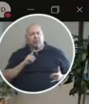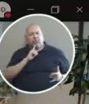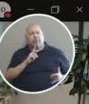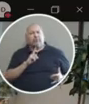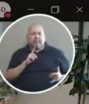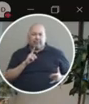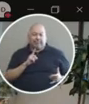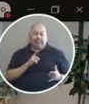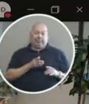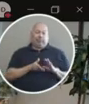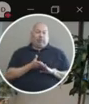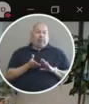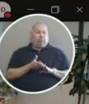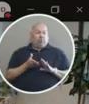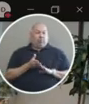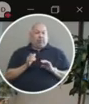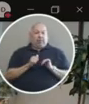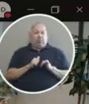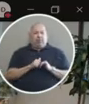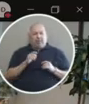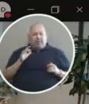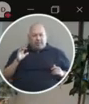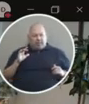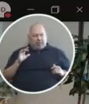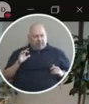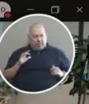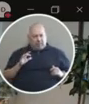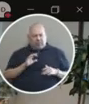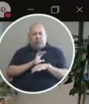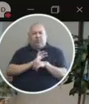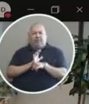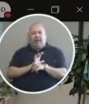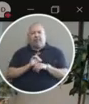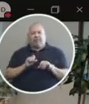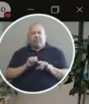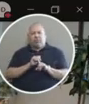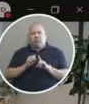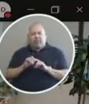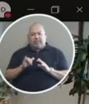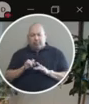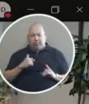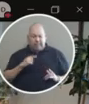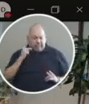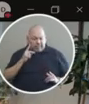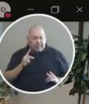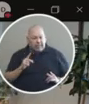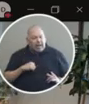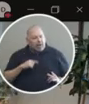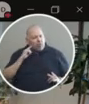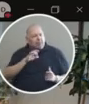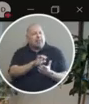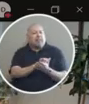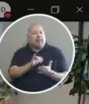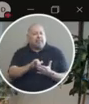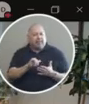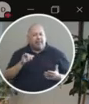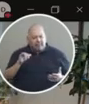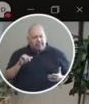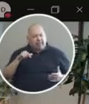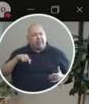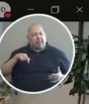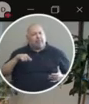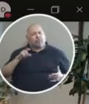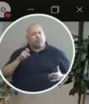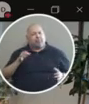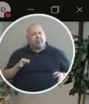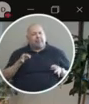to operate with the coronavirus situation that we find ourselves in, I really believe that this